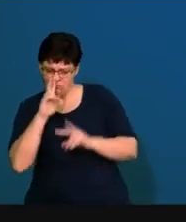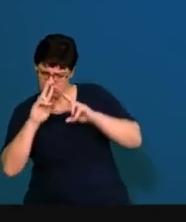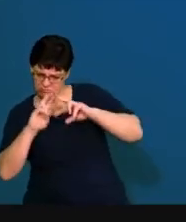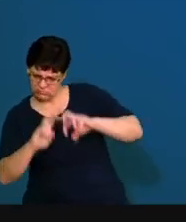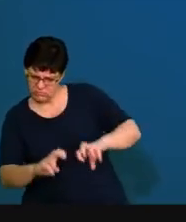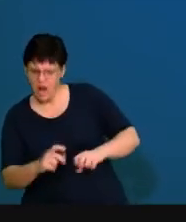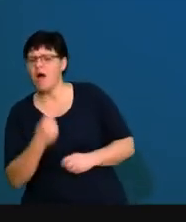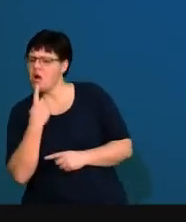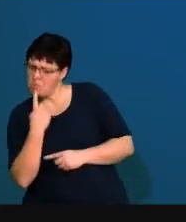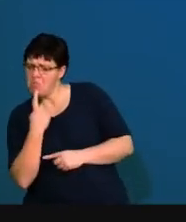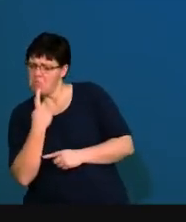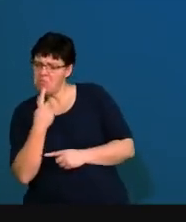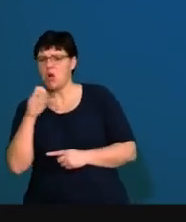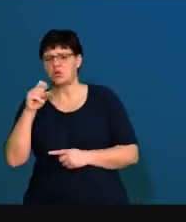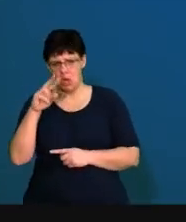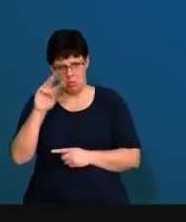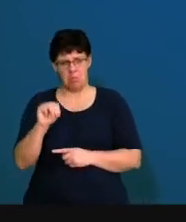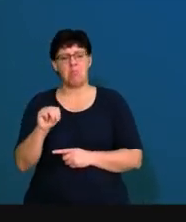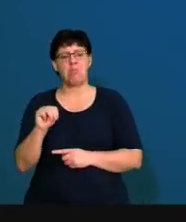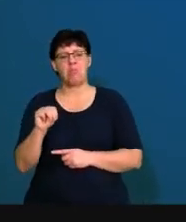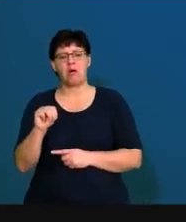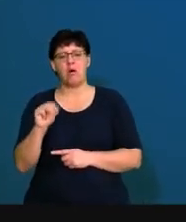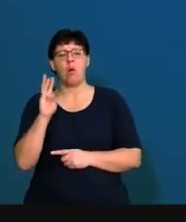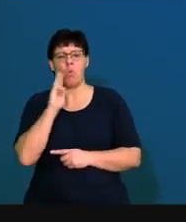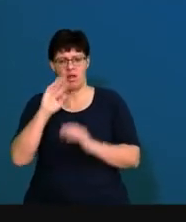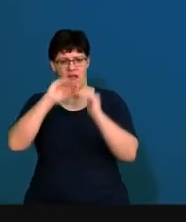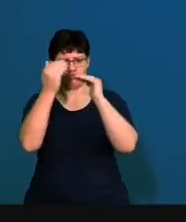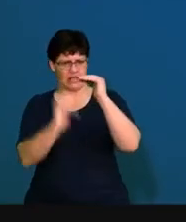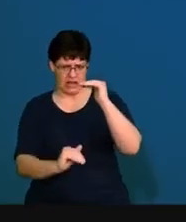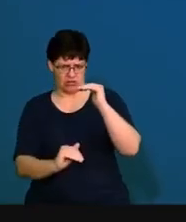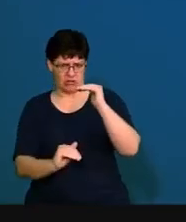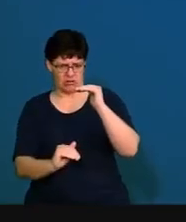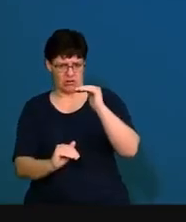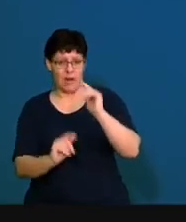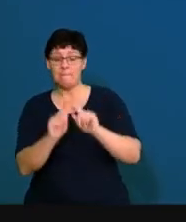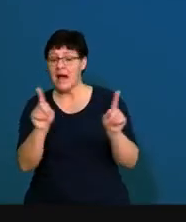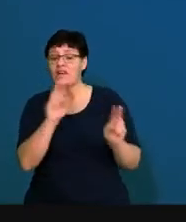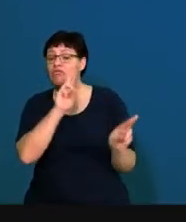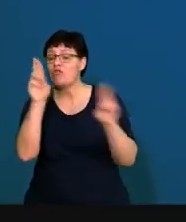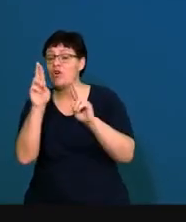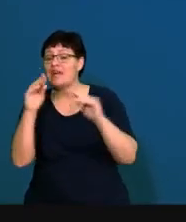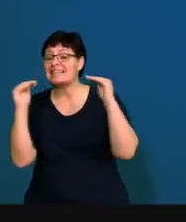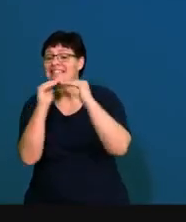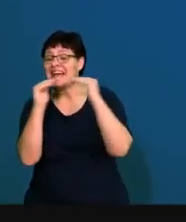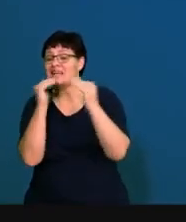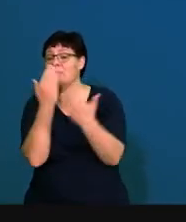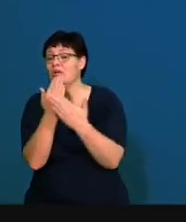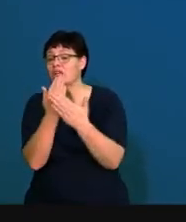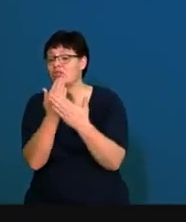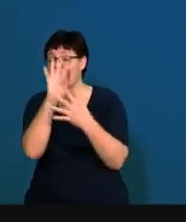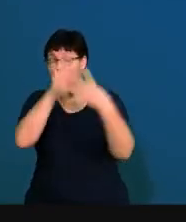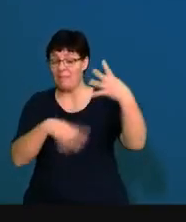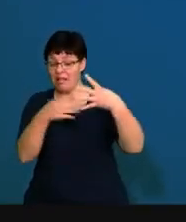inspection, you'll be tempted to say that the sodium will undergo reduction. However, if you refer to the standard reduction